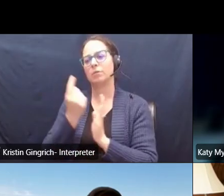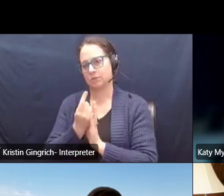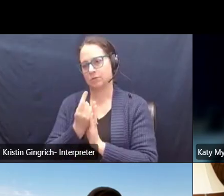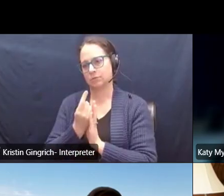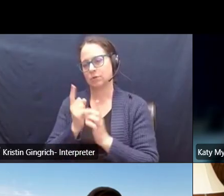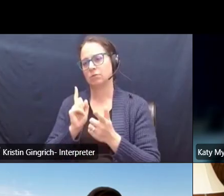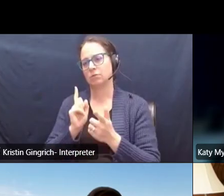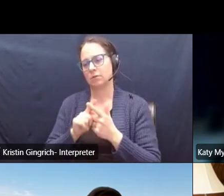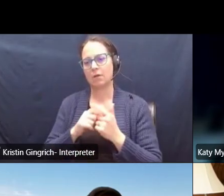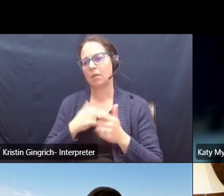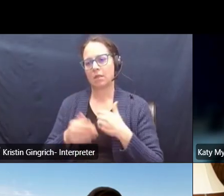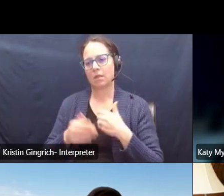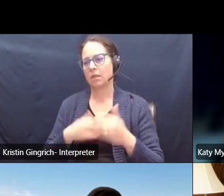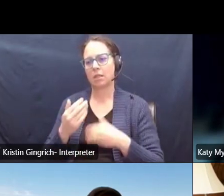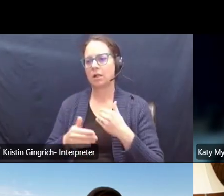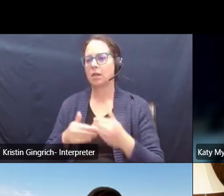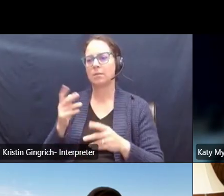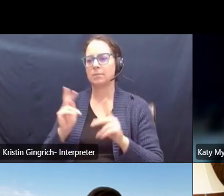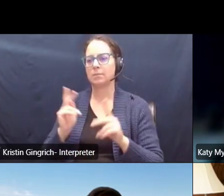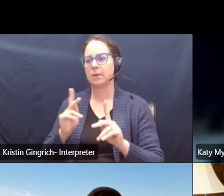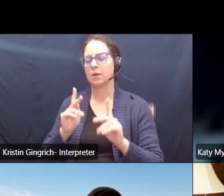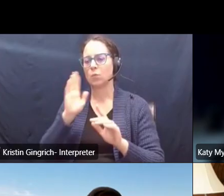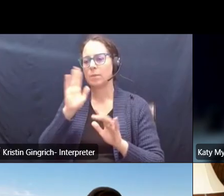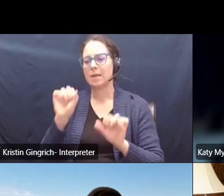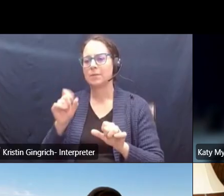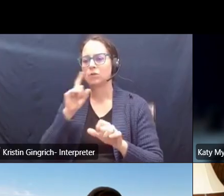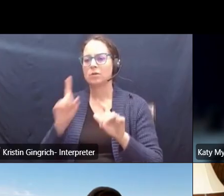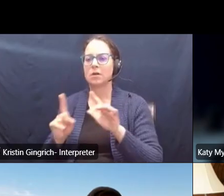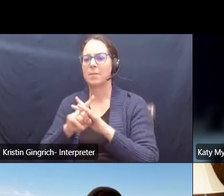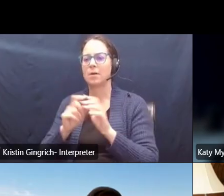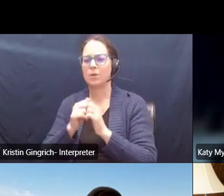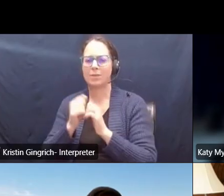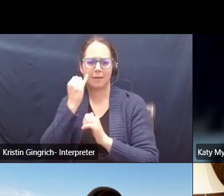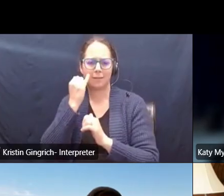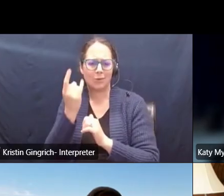the point where people were going to come up with an idea or two.